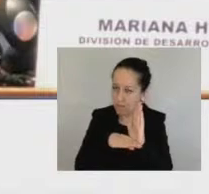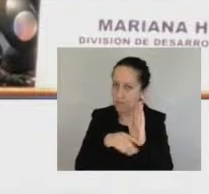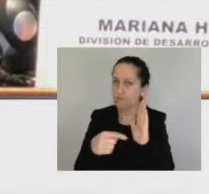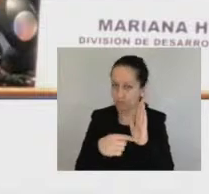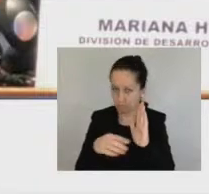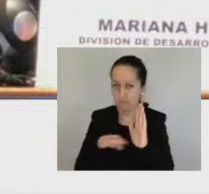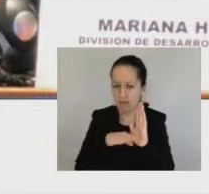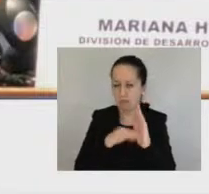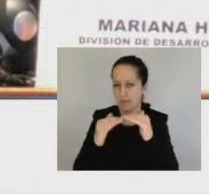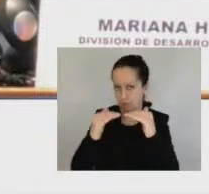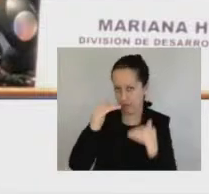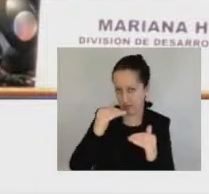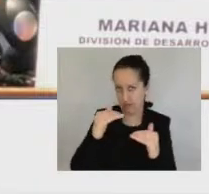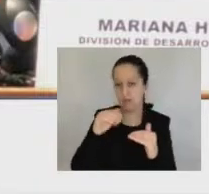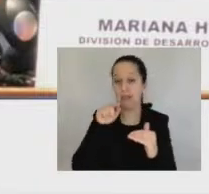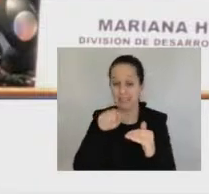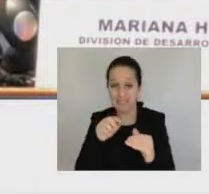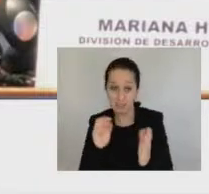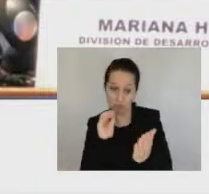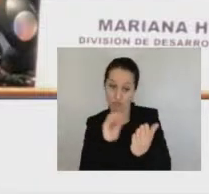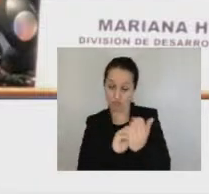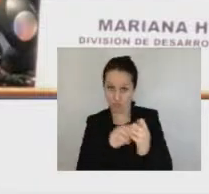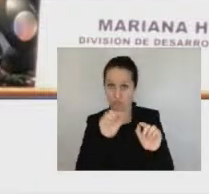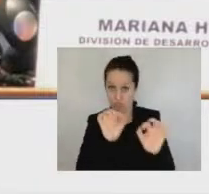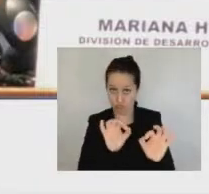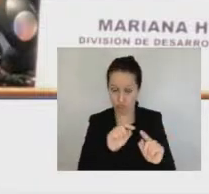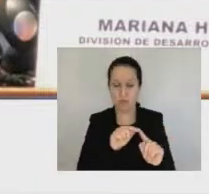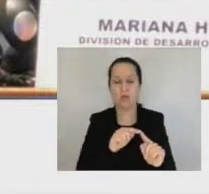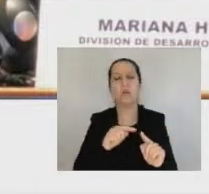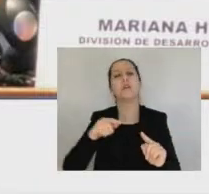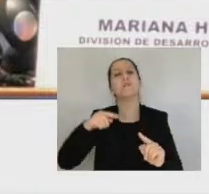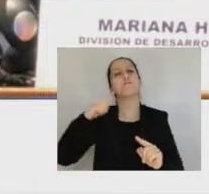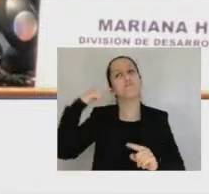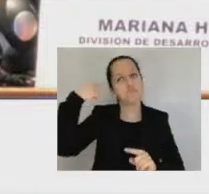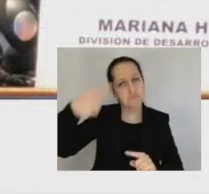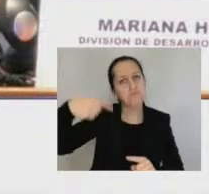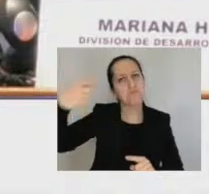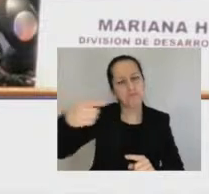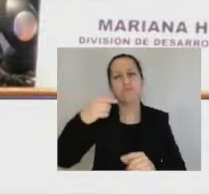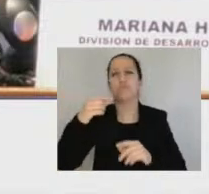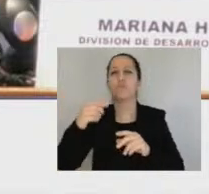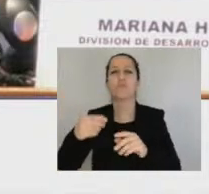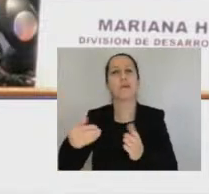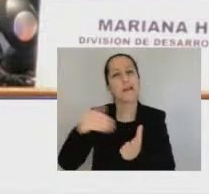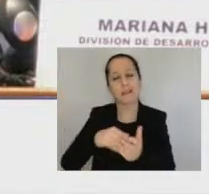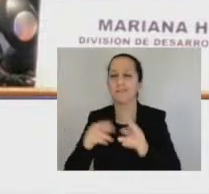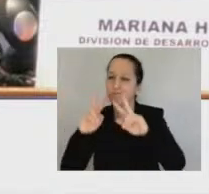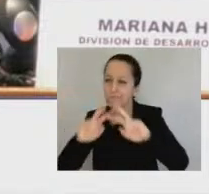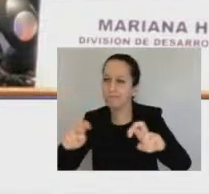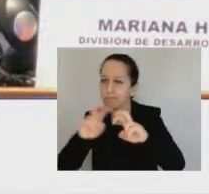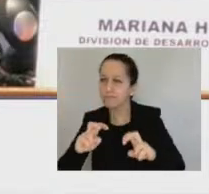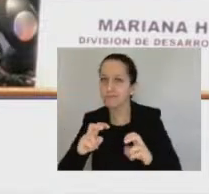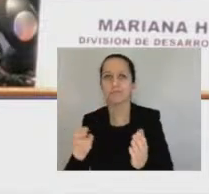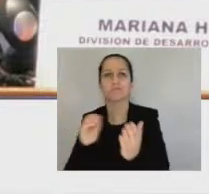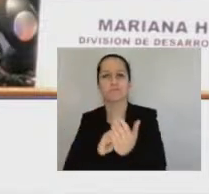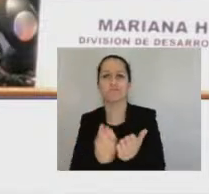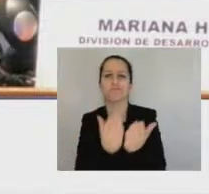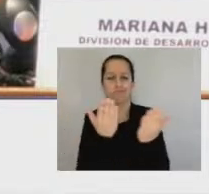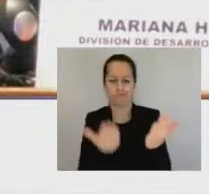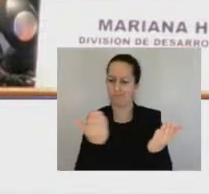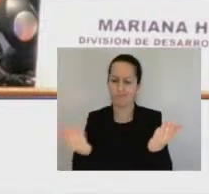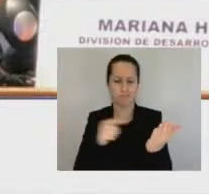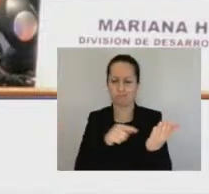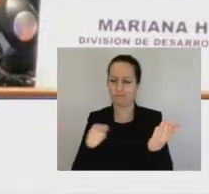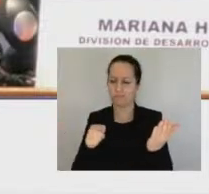opportunities available, but in time, it is still useful to find out whether